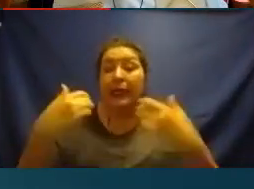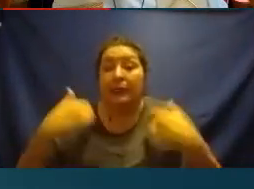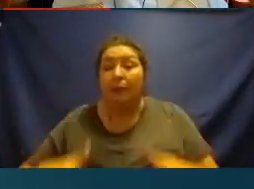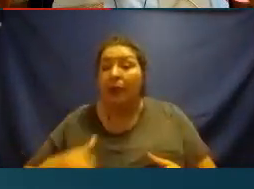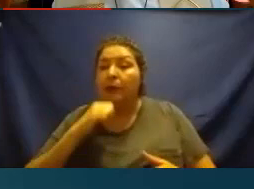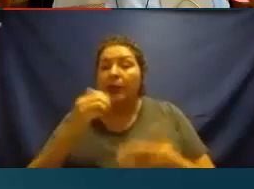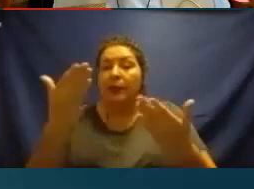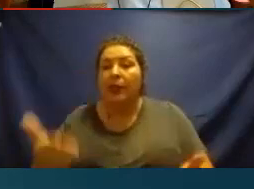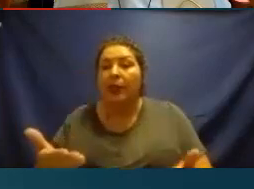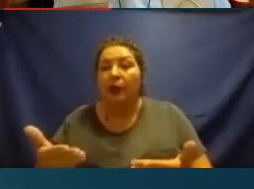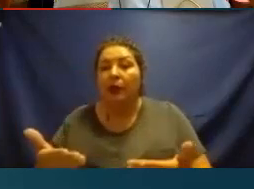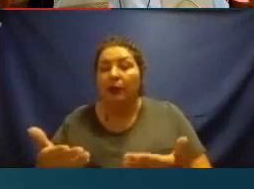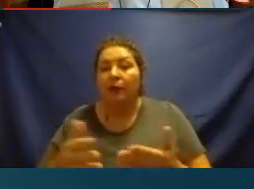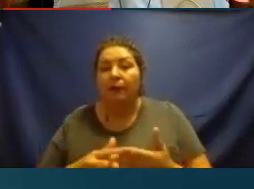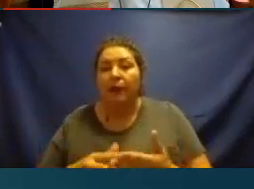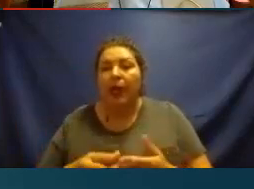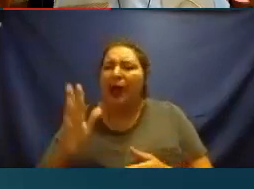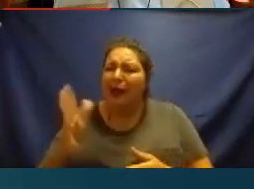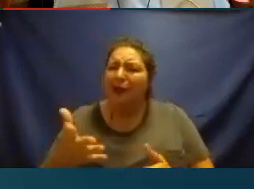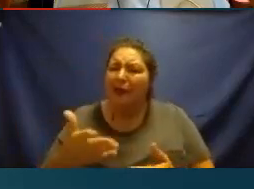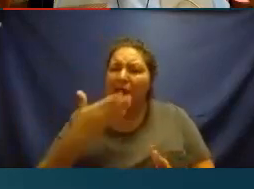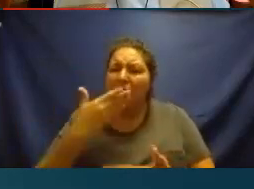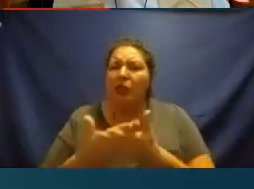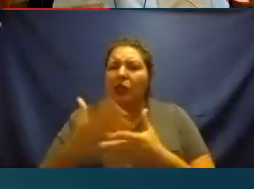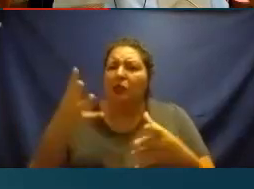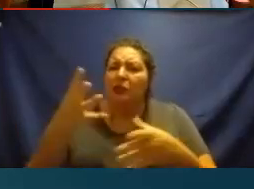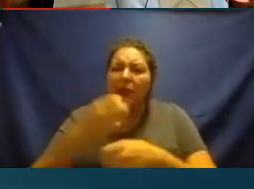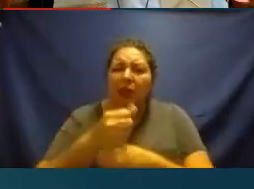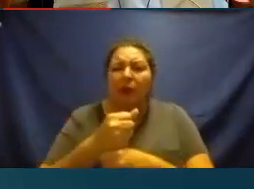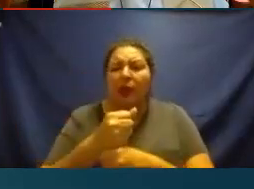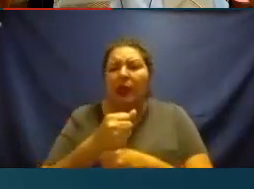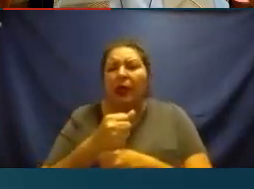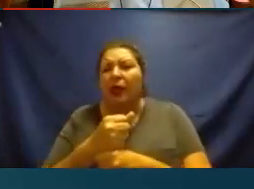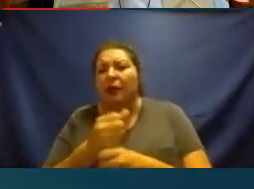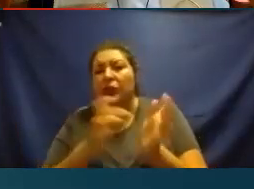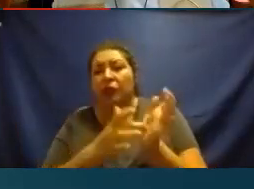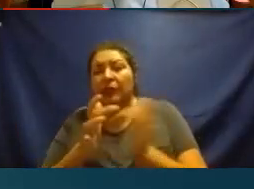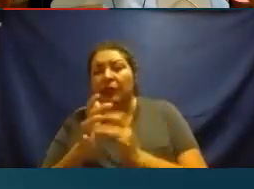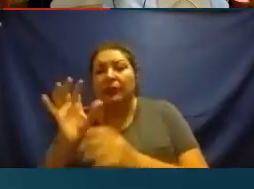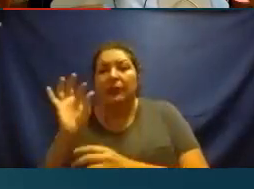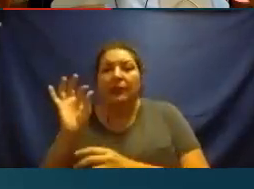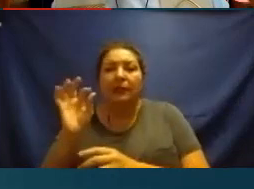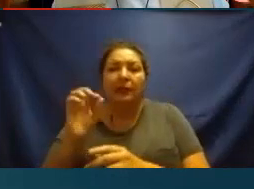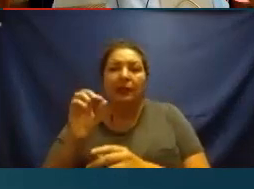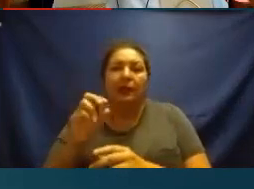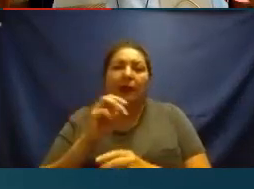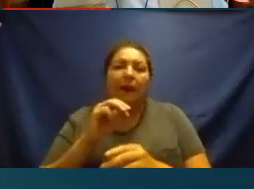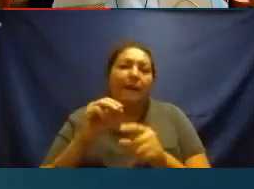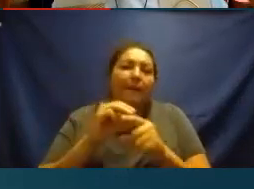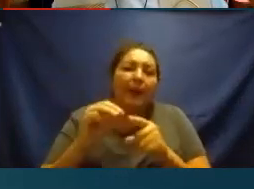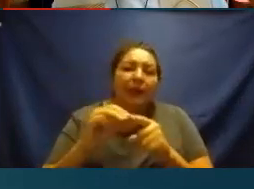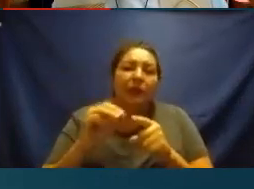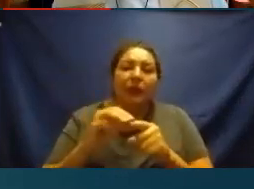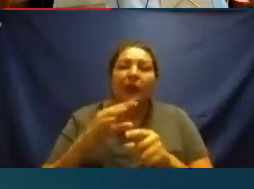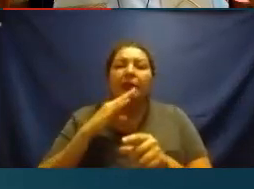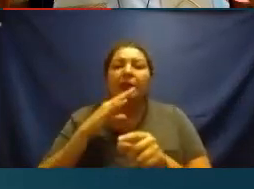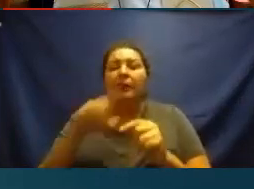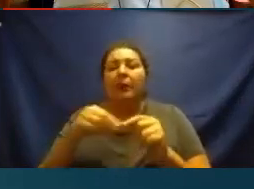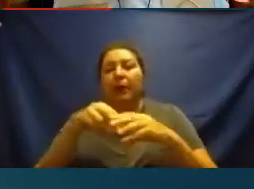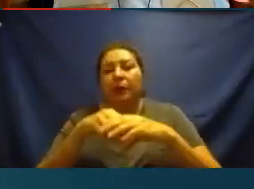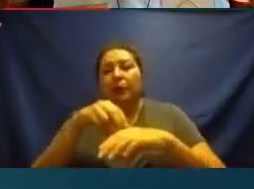is probably a very good summary of Jesus's ministry. It even speaks of the resurrection. The